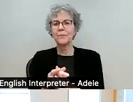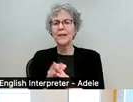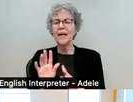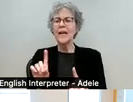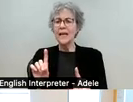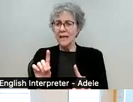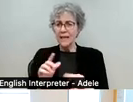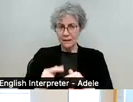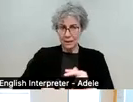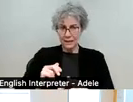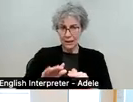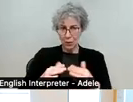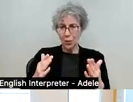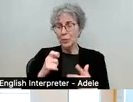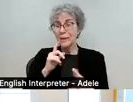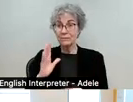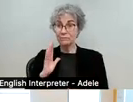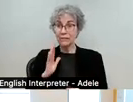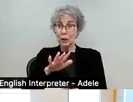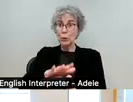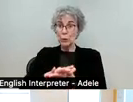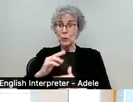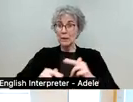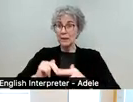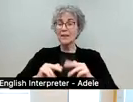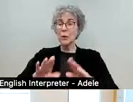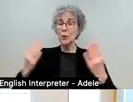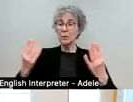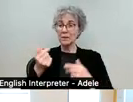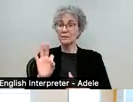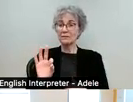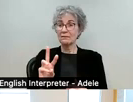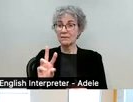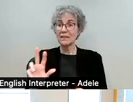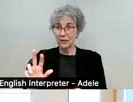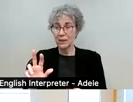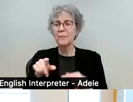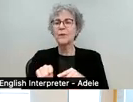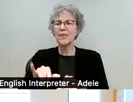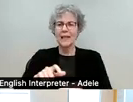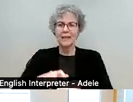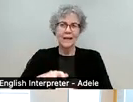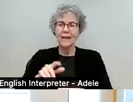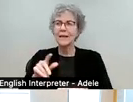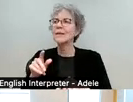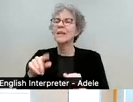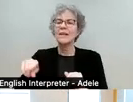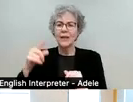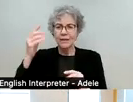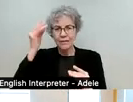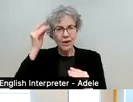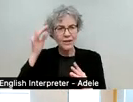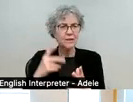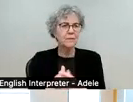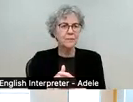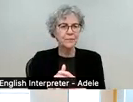The building opened, it was actually a school building that opened in 1963. And in that time, the thinking was you would want a residential